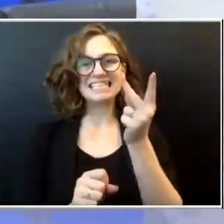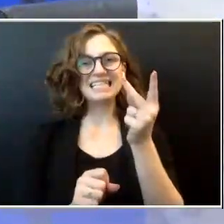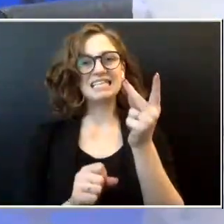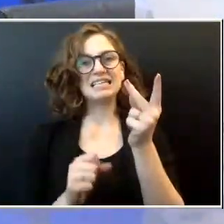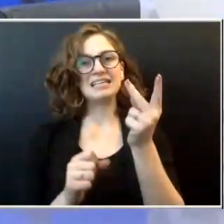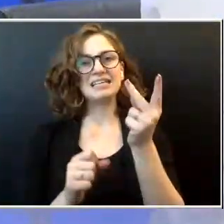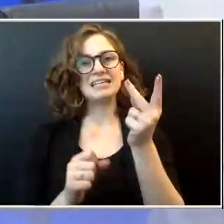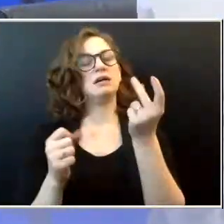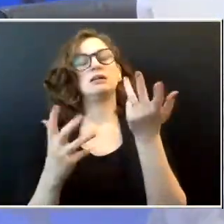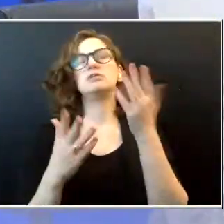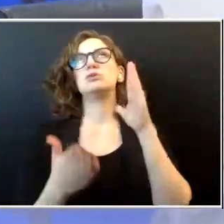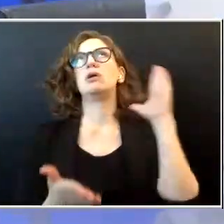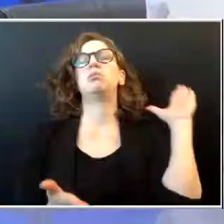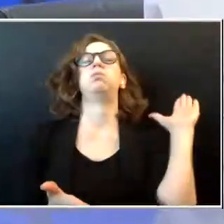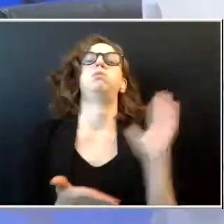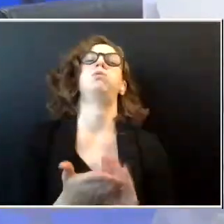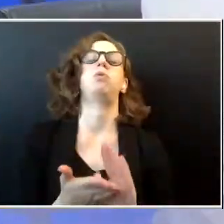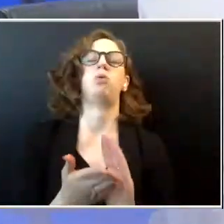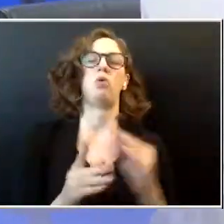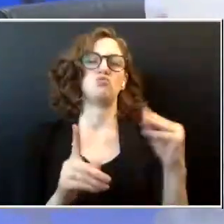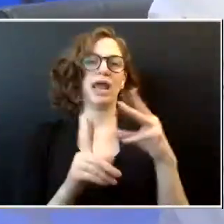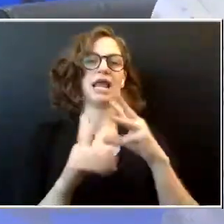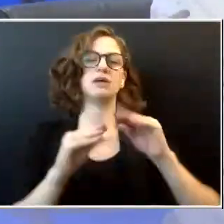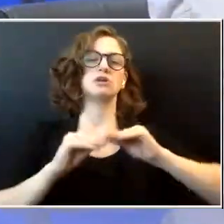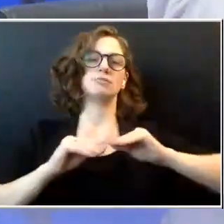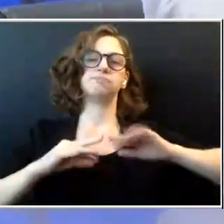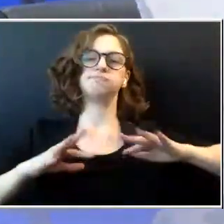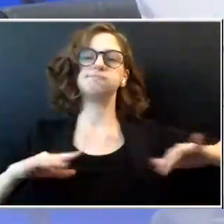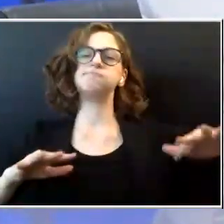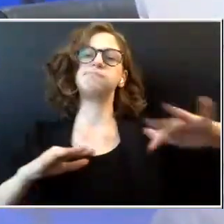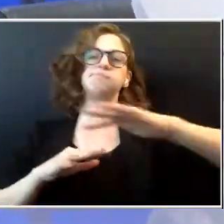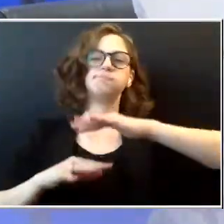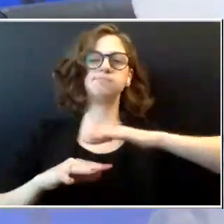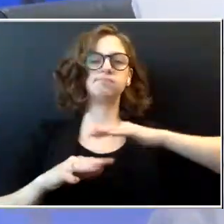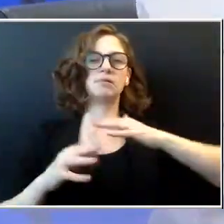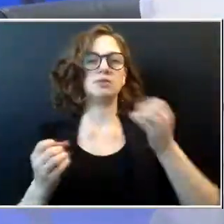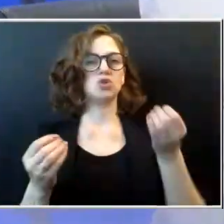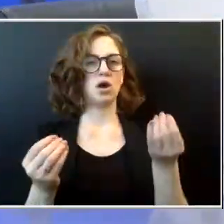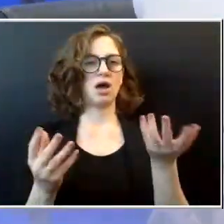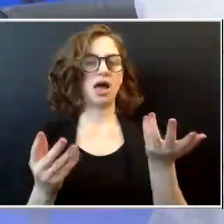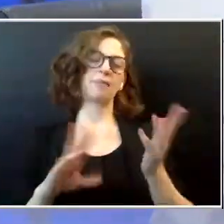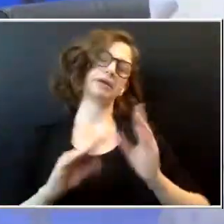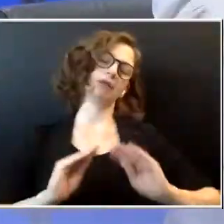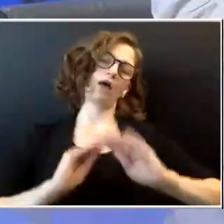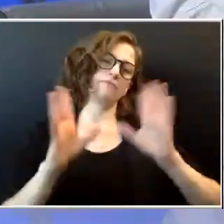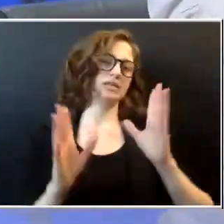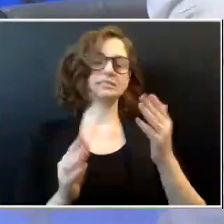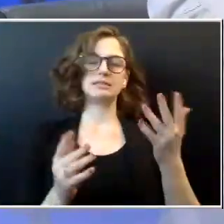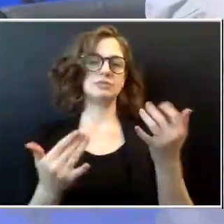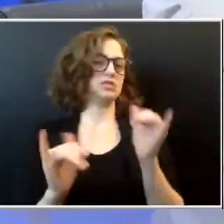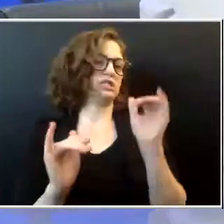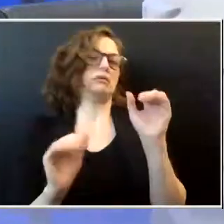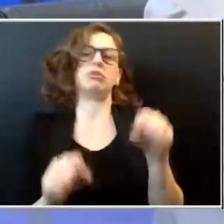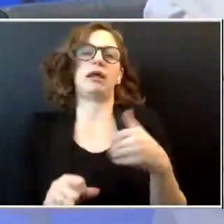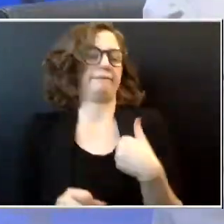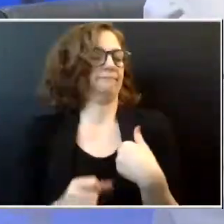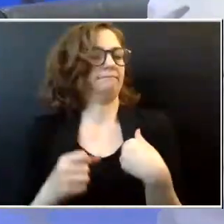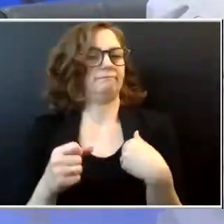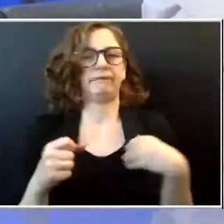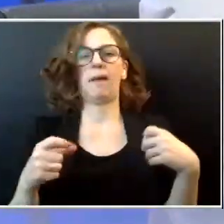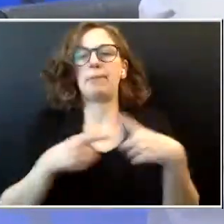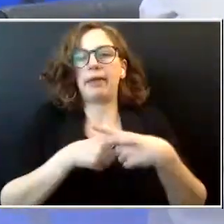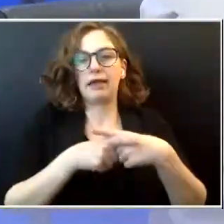radiation dose, and so because of that, the potential, I mean, obviously there are complications that can still occur, no question, because of the second time you have to go